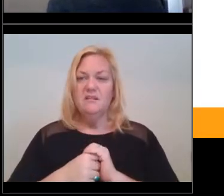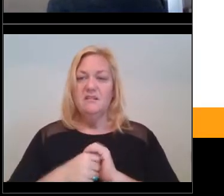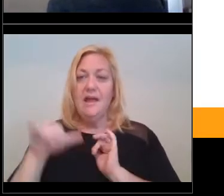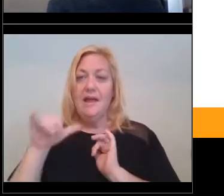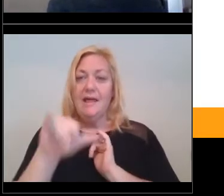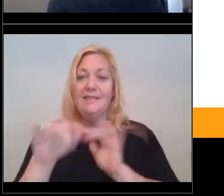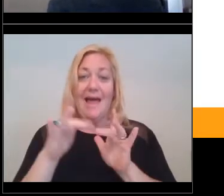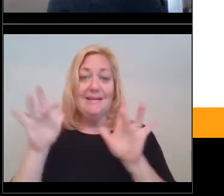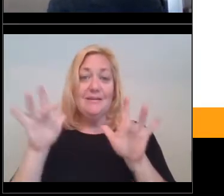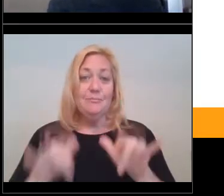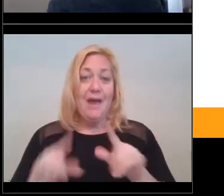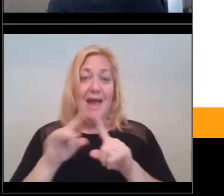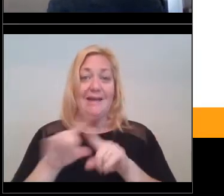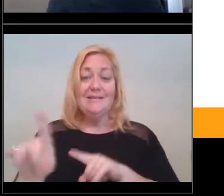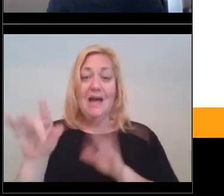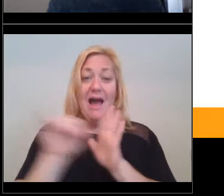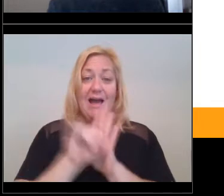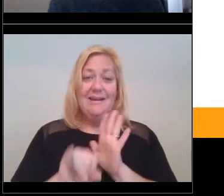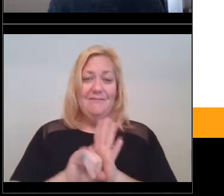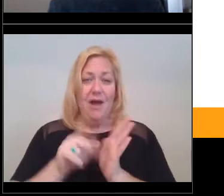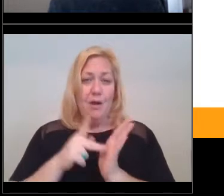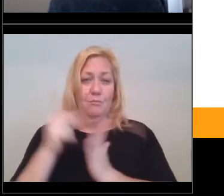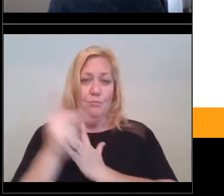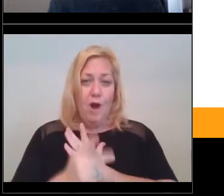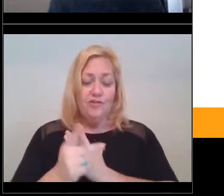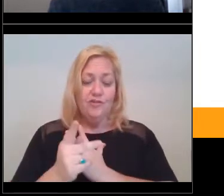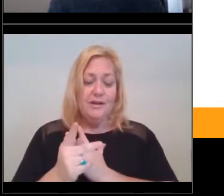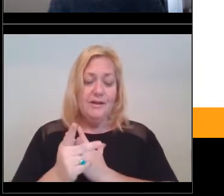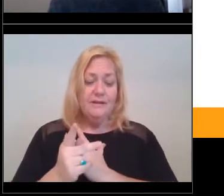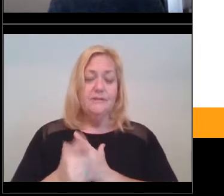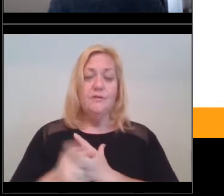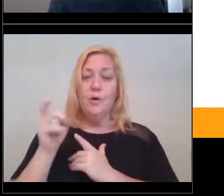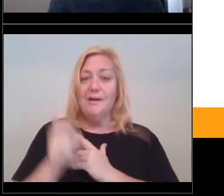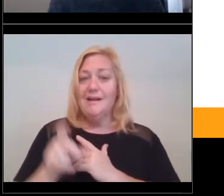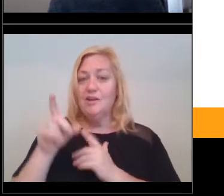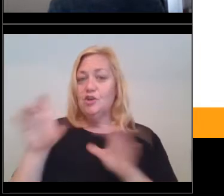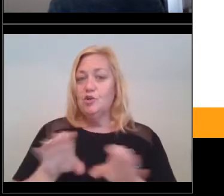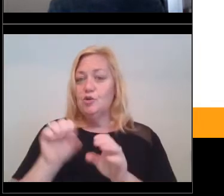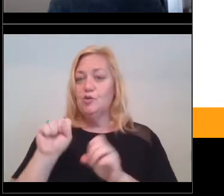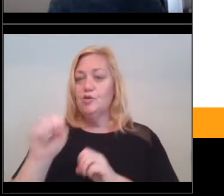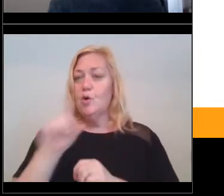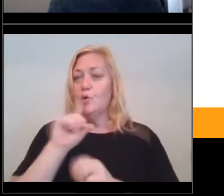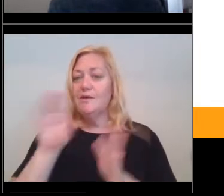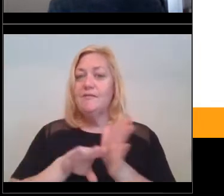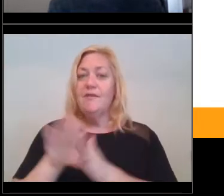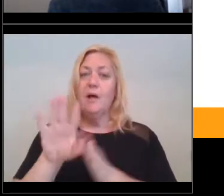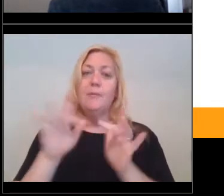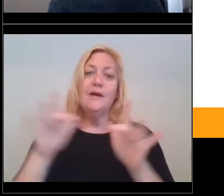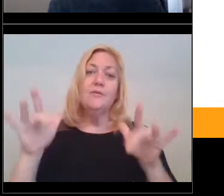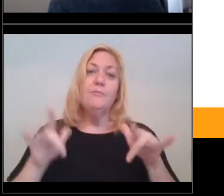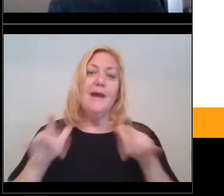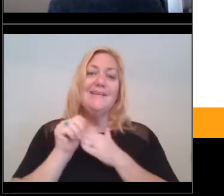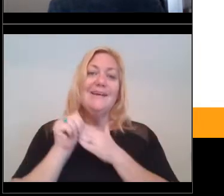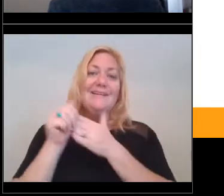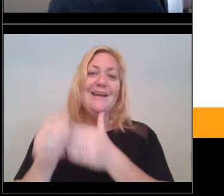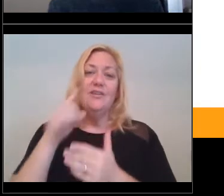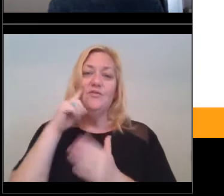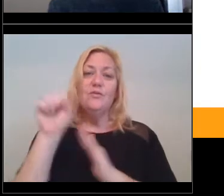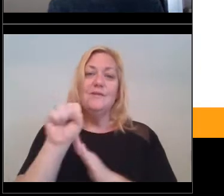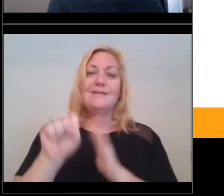space, beyond identifying projects or beyond identifying means to do so, it's developing a space and guidance for the